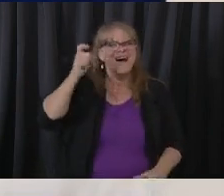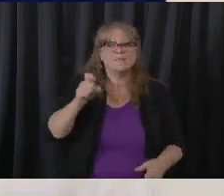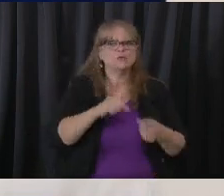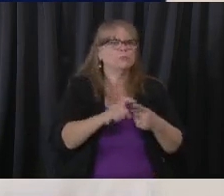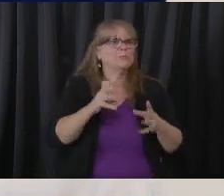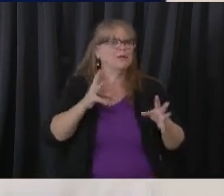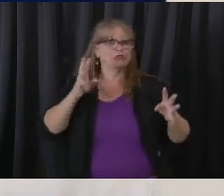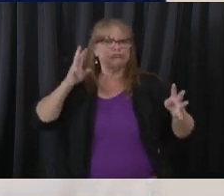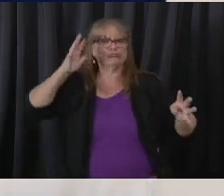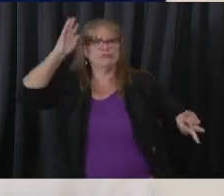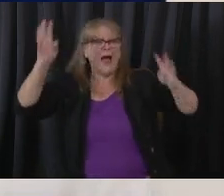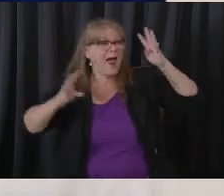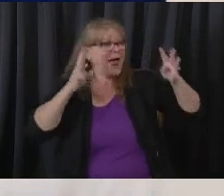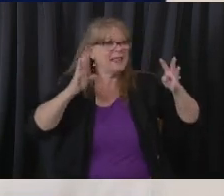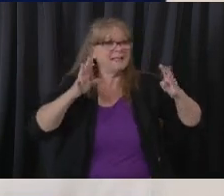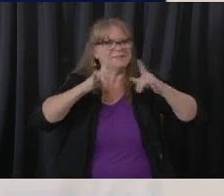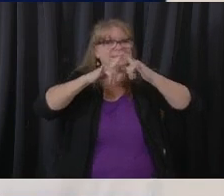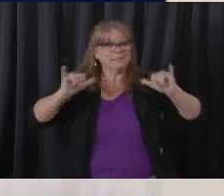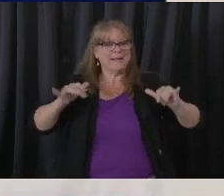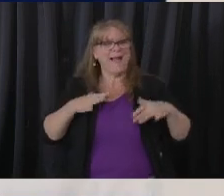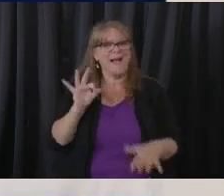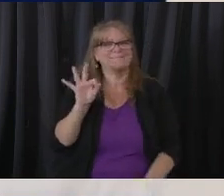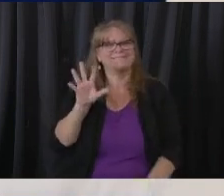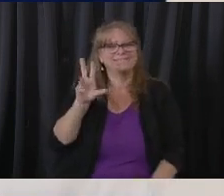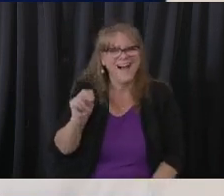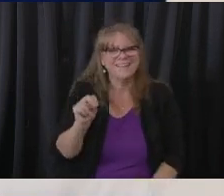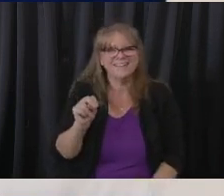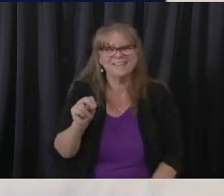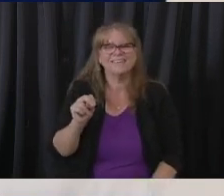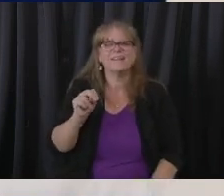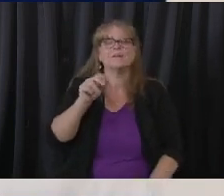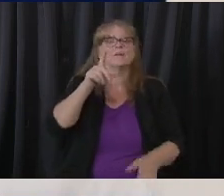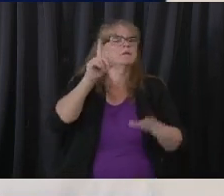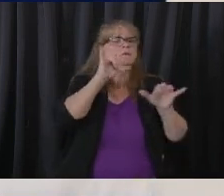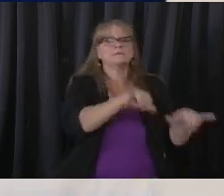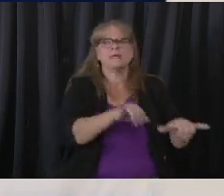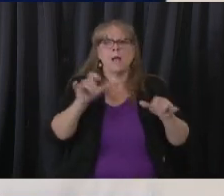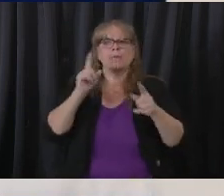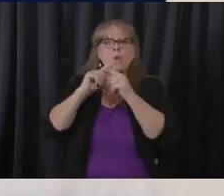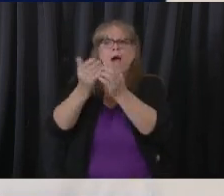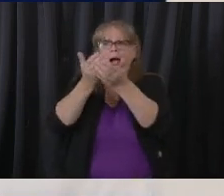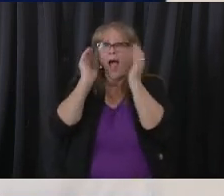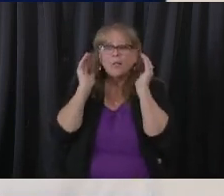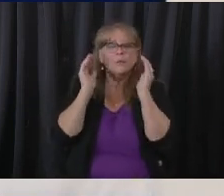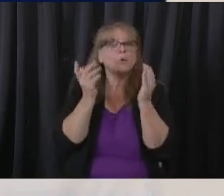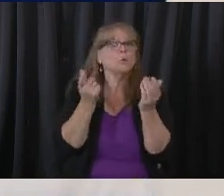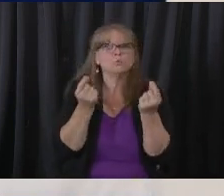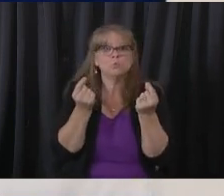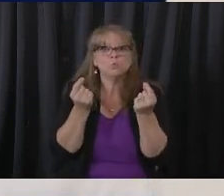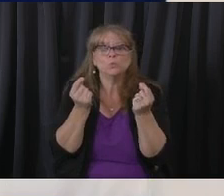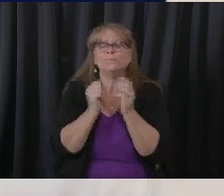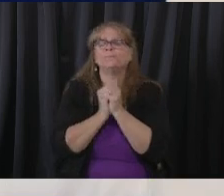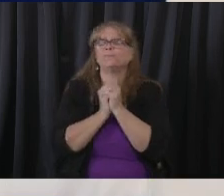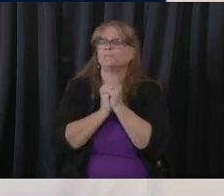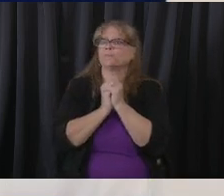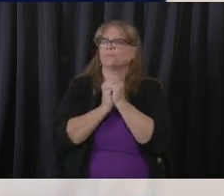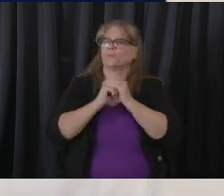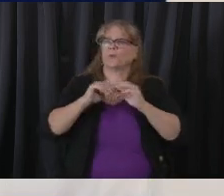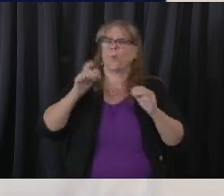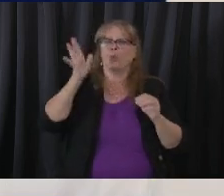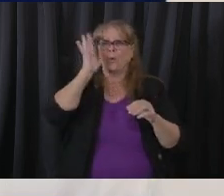way. What is my family doing for Halloween? We are each going to be in charge of 2 rooms in our house. So we're each going to have